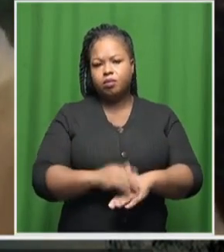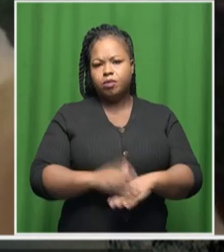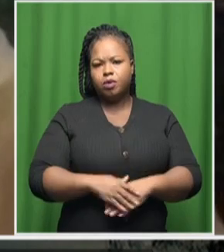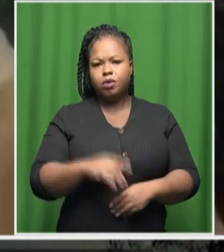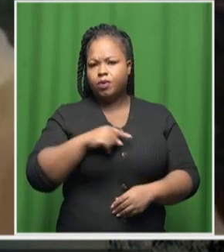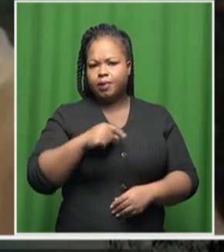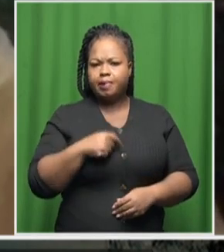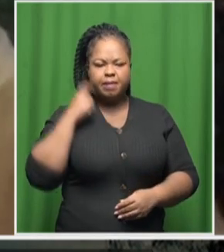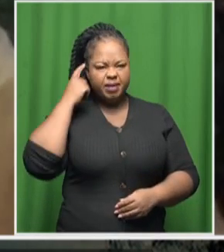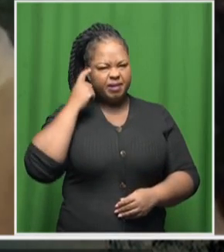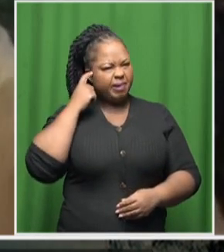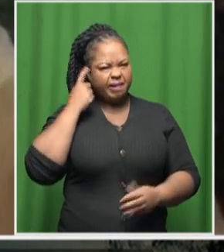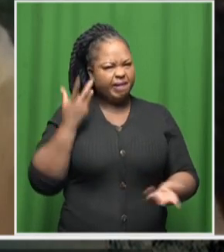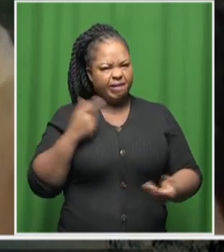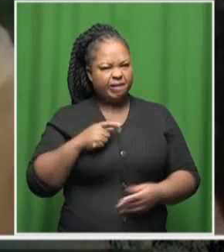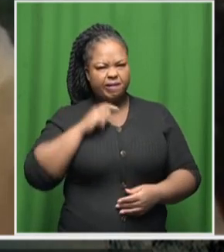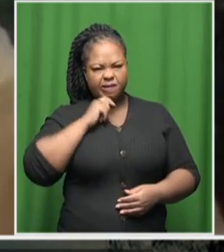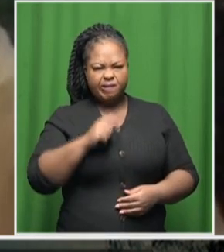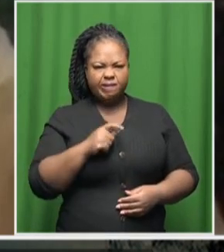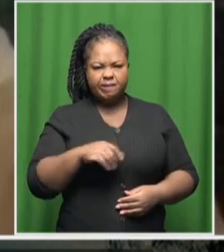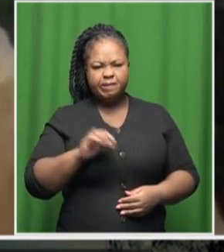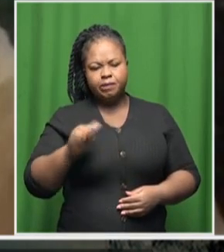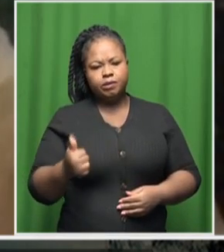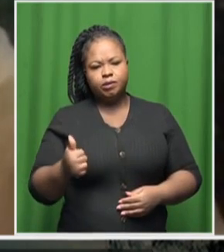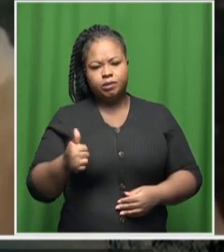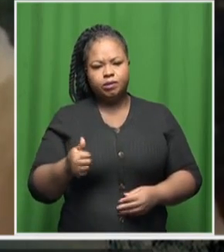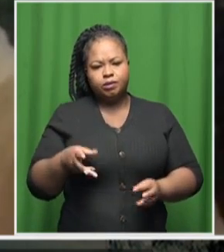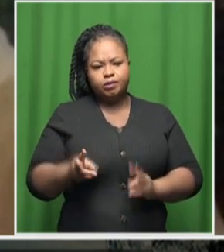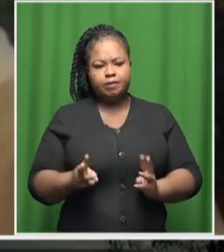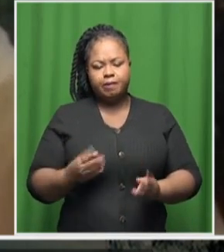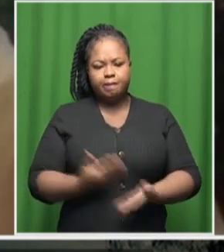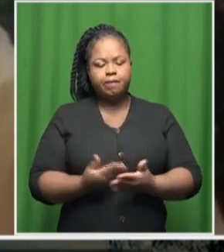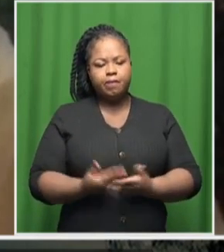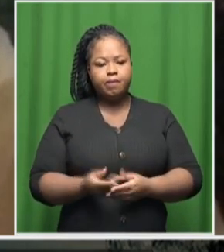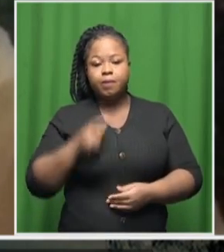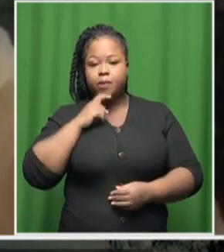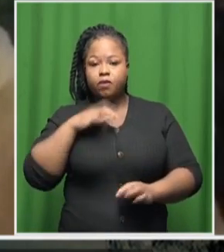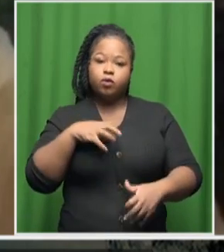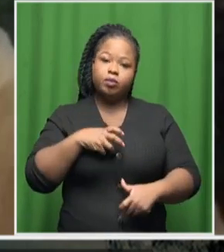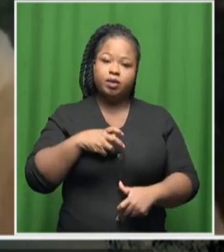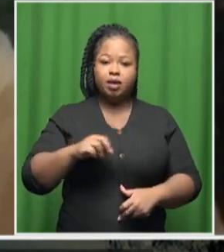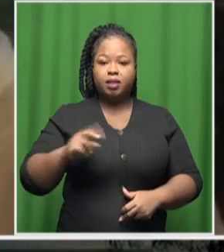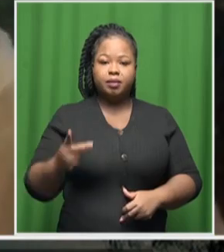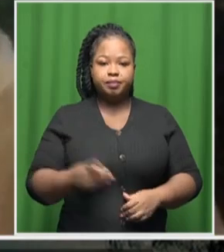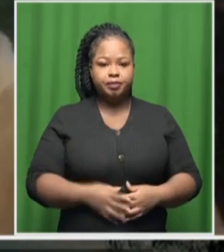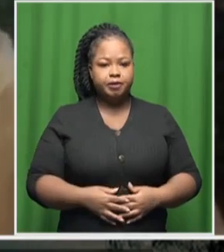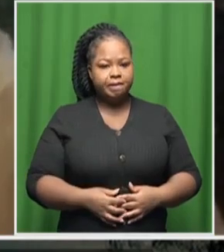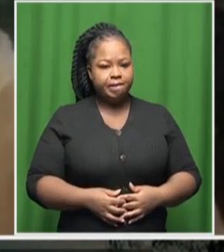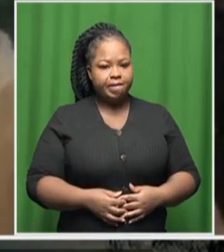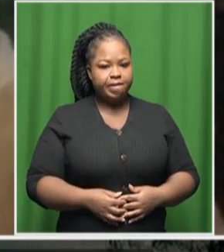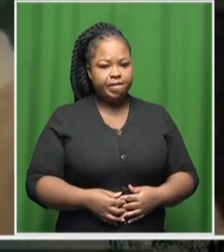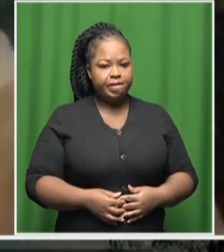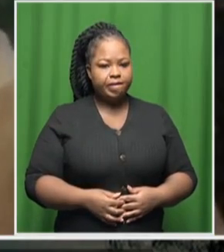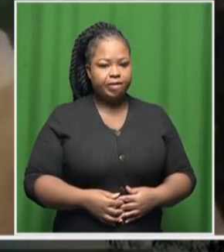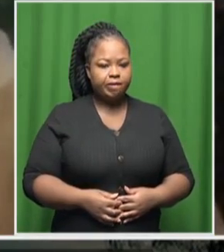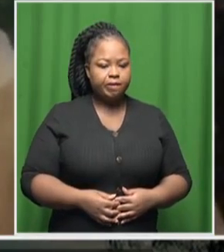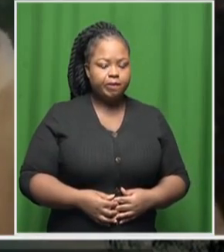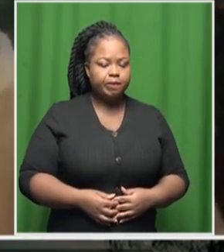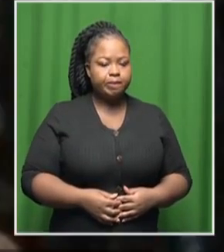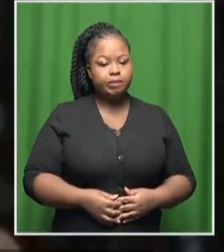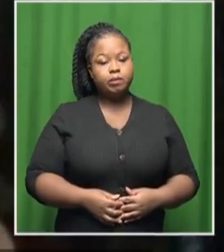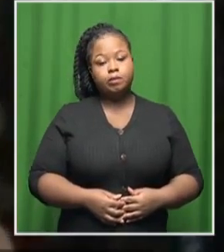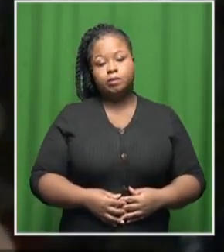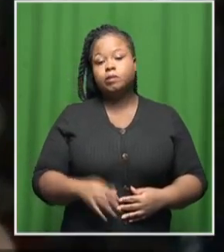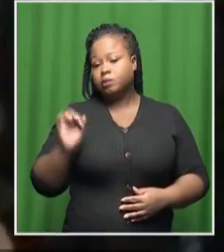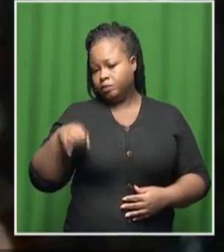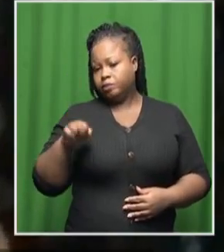because I wonder if it could also be used in other settings, adapted for other uses as well, from your vantage point.